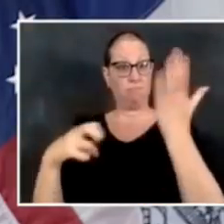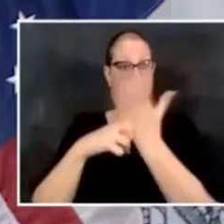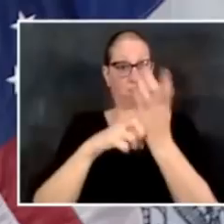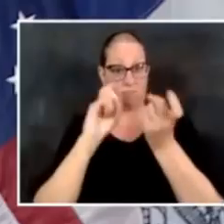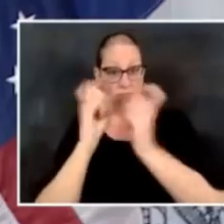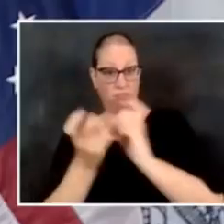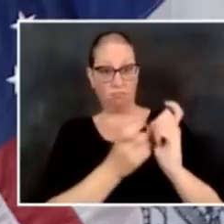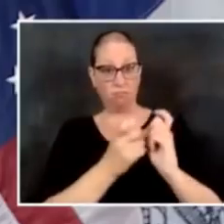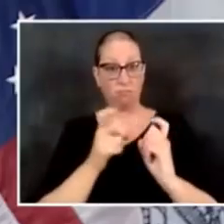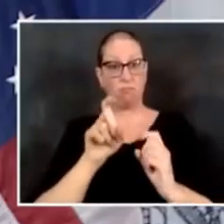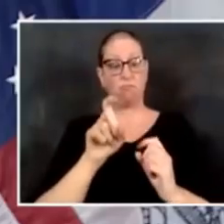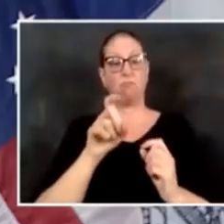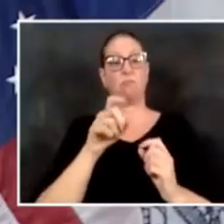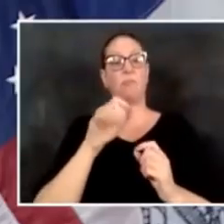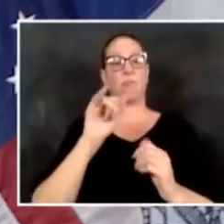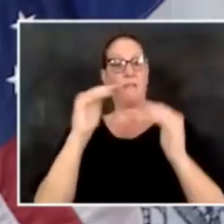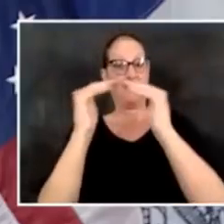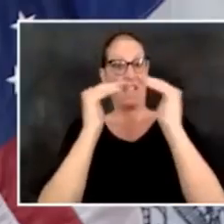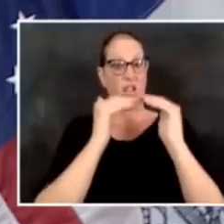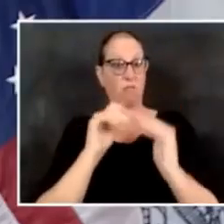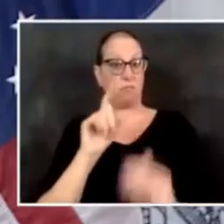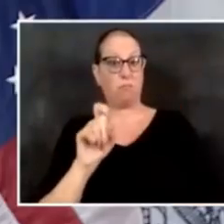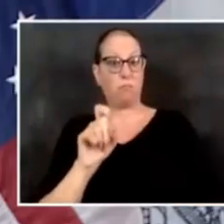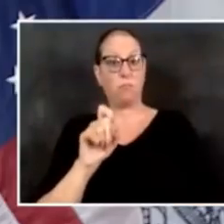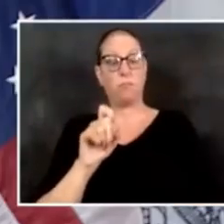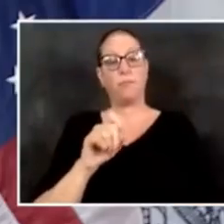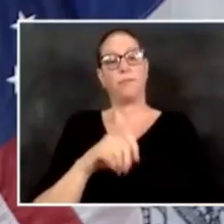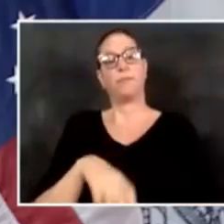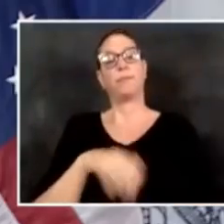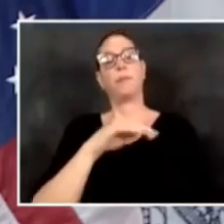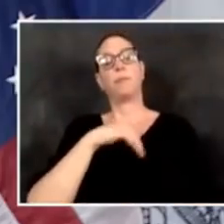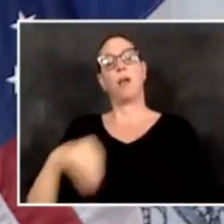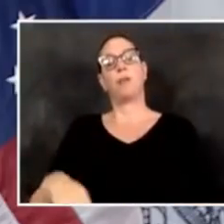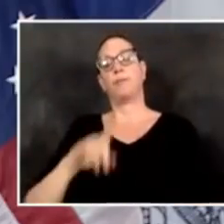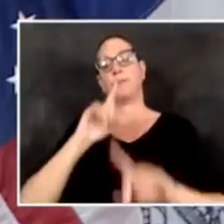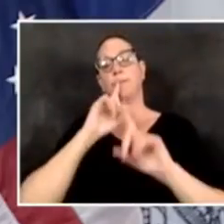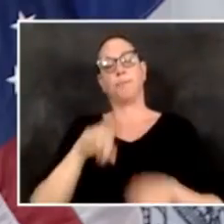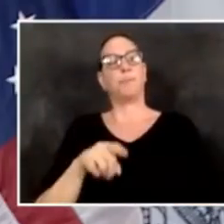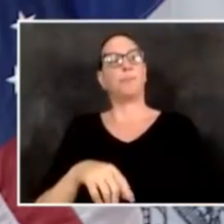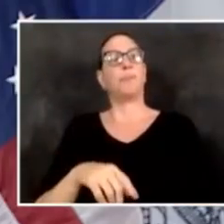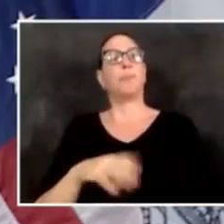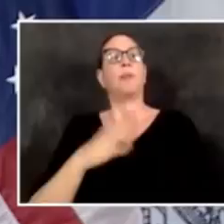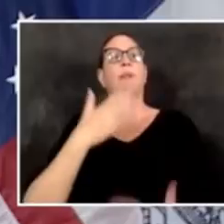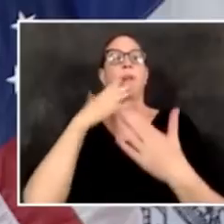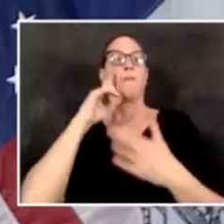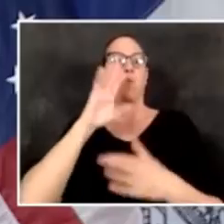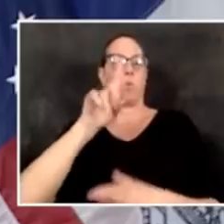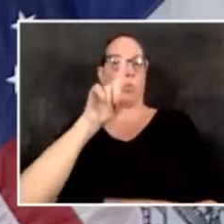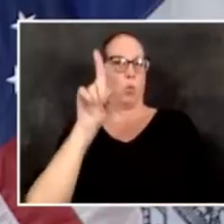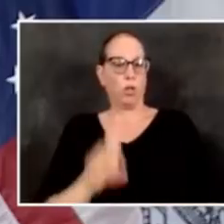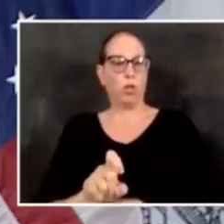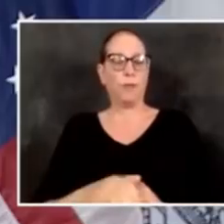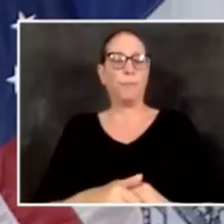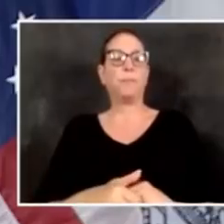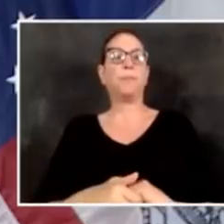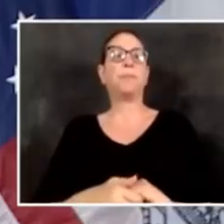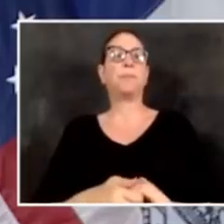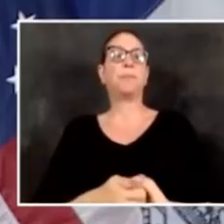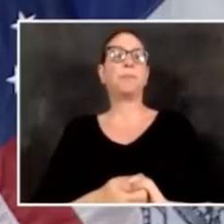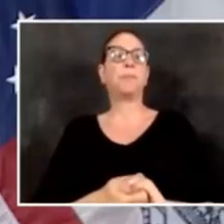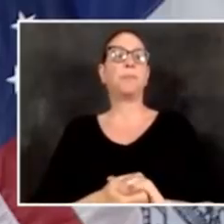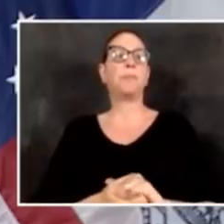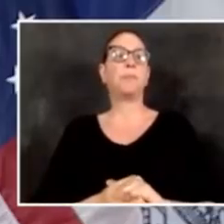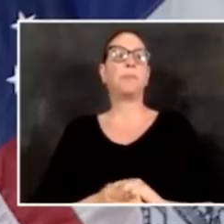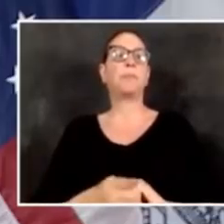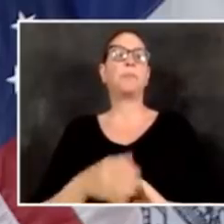but I appreciate the question, but I also want to call out just the logic here. Look, the NYPD,